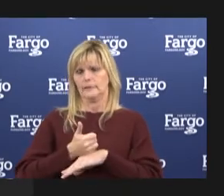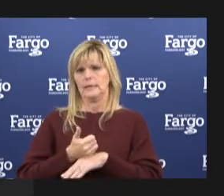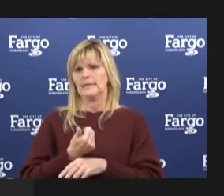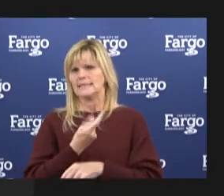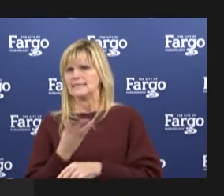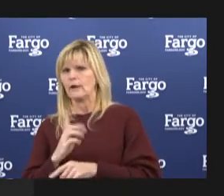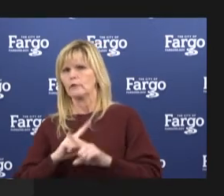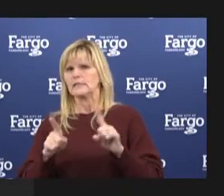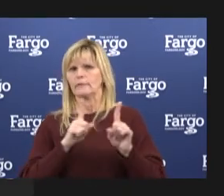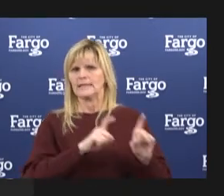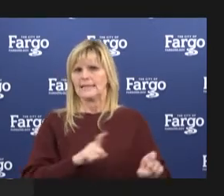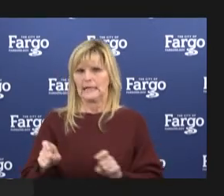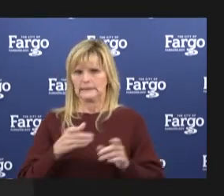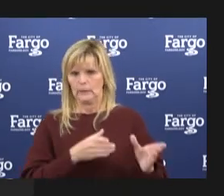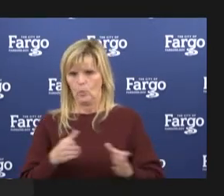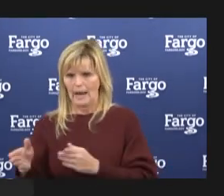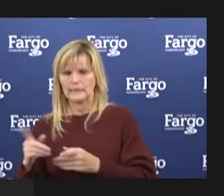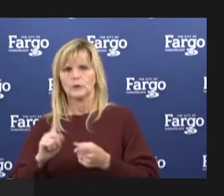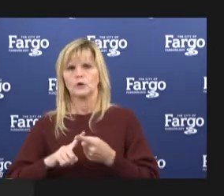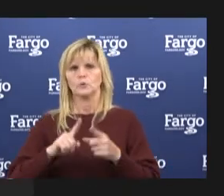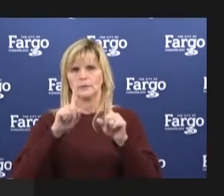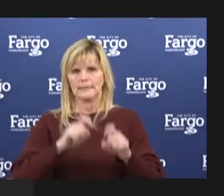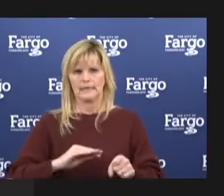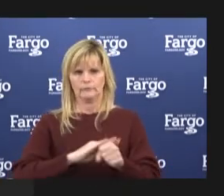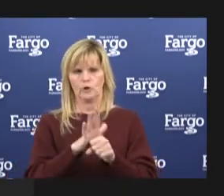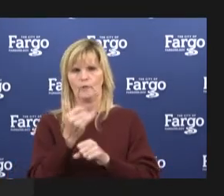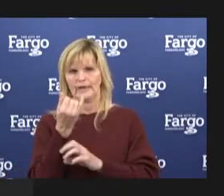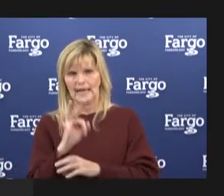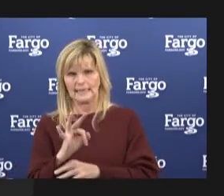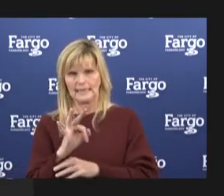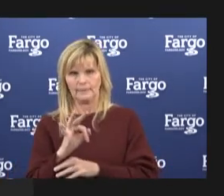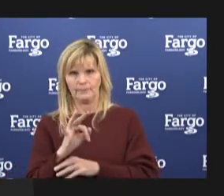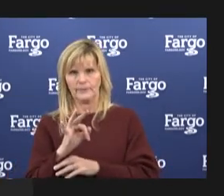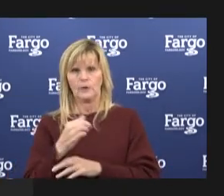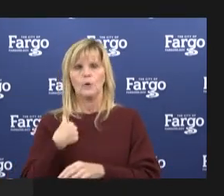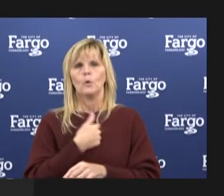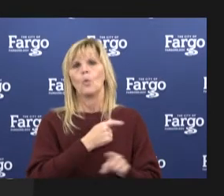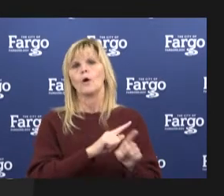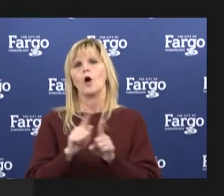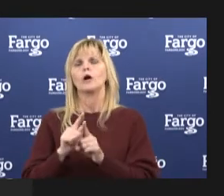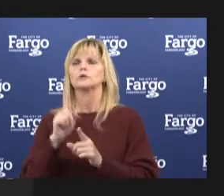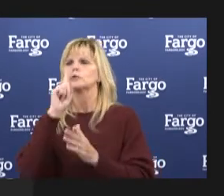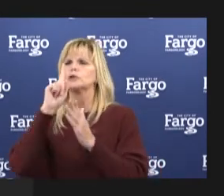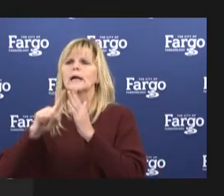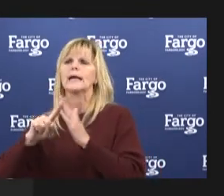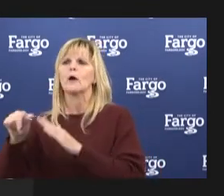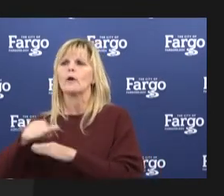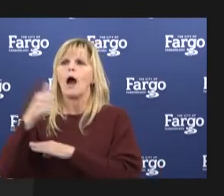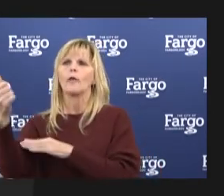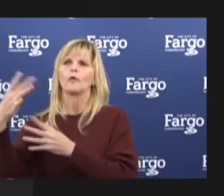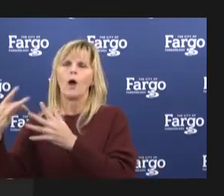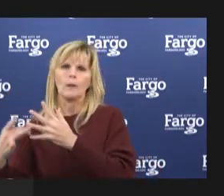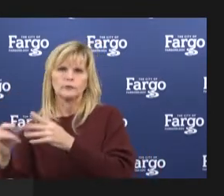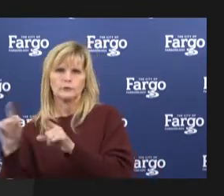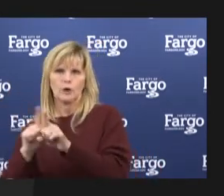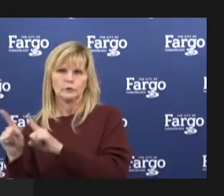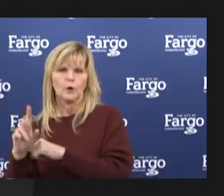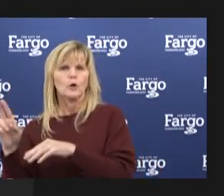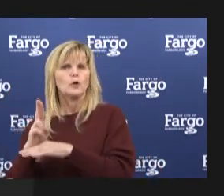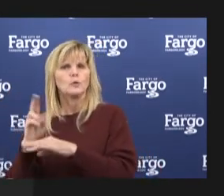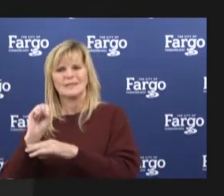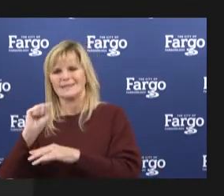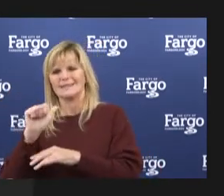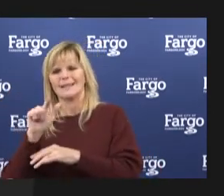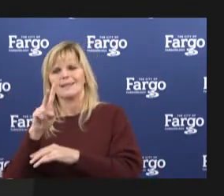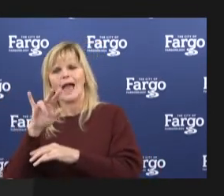testing platforms to test for COVID-19 infection, and we're also exploring other options, as was mentioned, using saliva